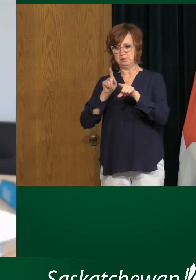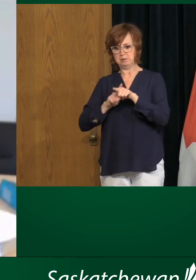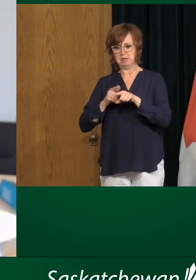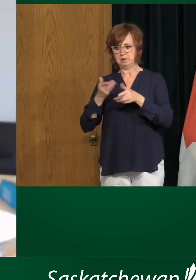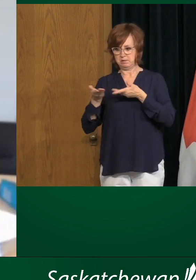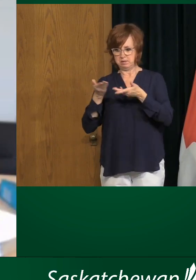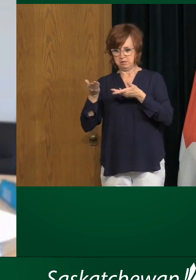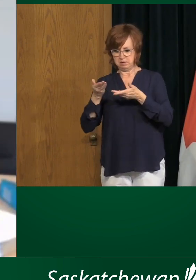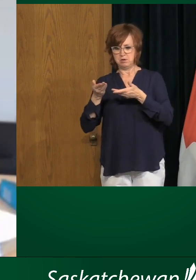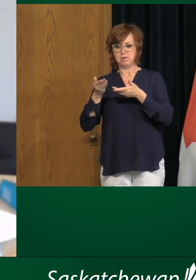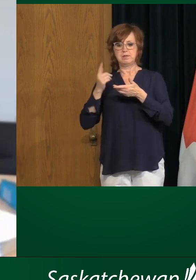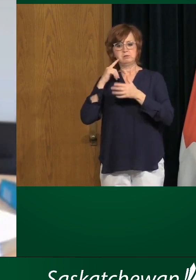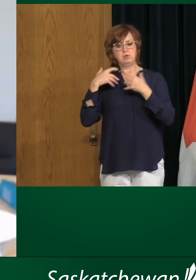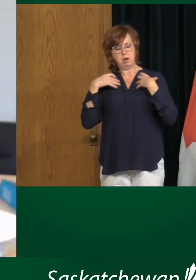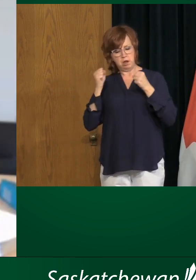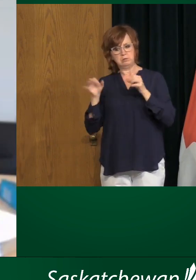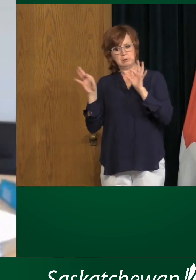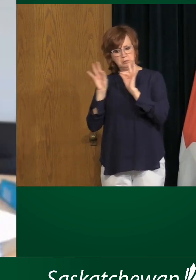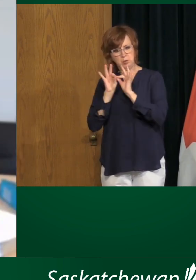need to maintain their health.